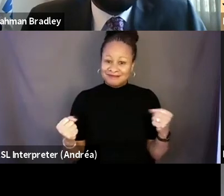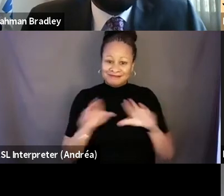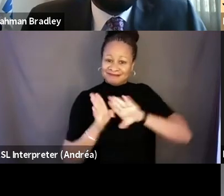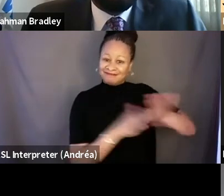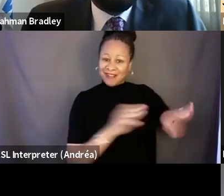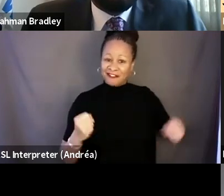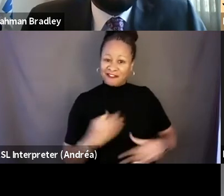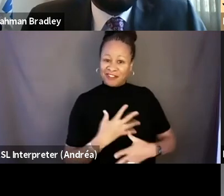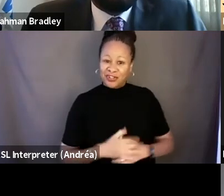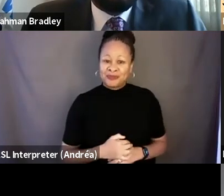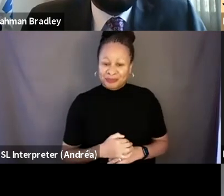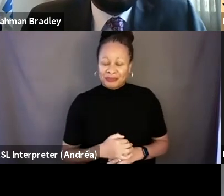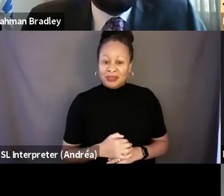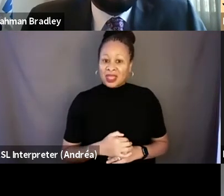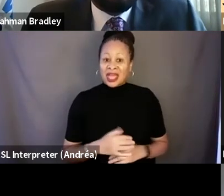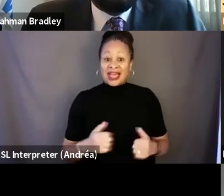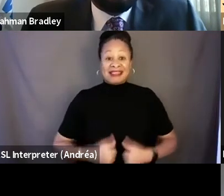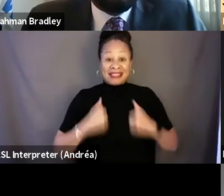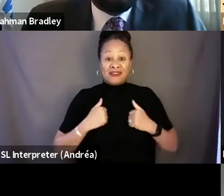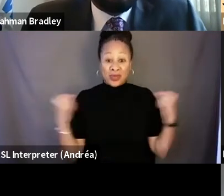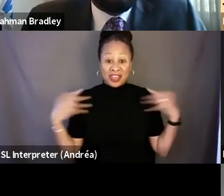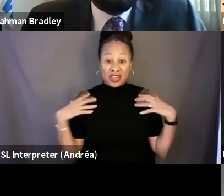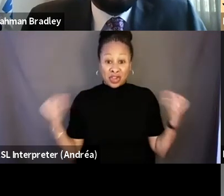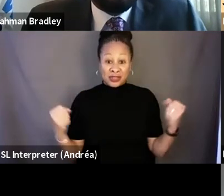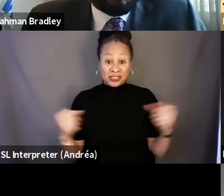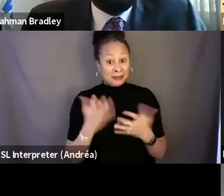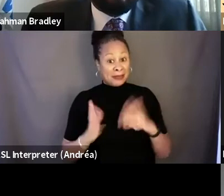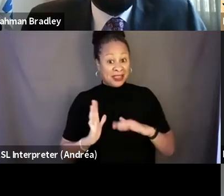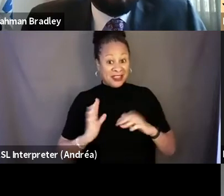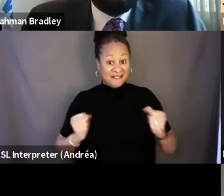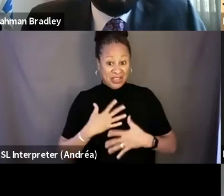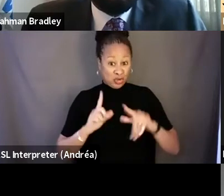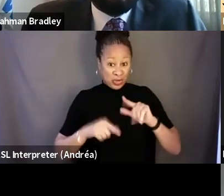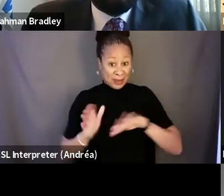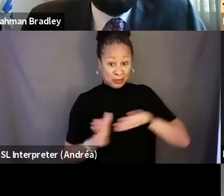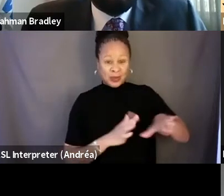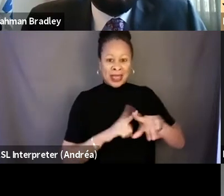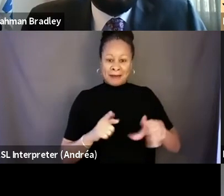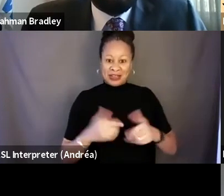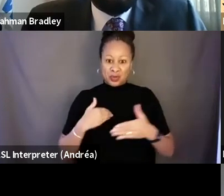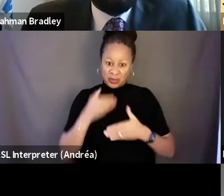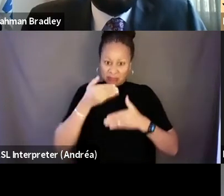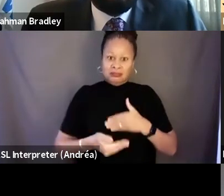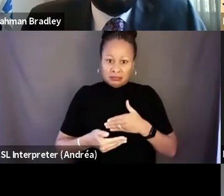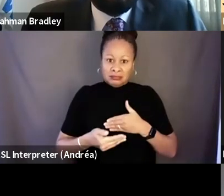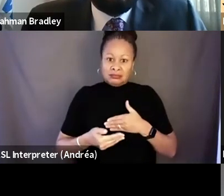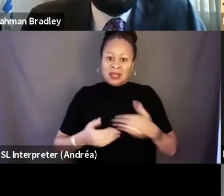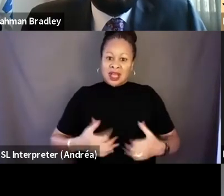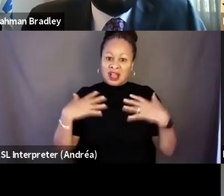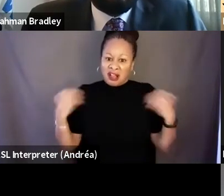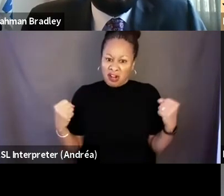with courage, fear is not something maybe you could push away, but in your action of what you guys are actually talking about, once you really